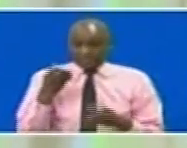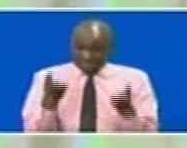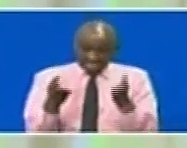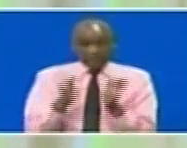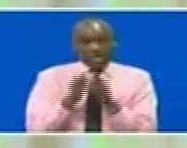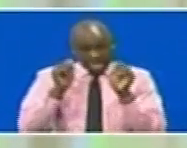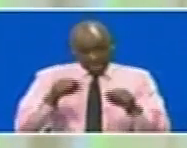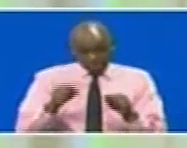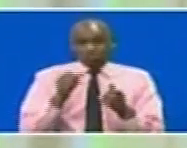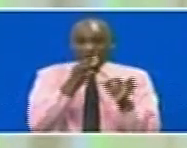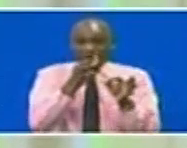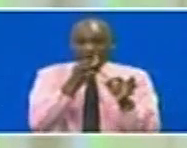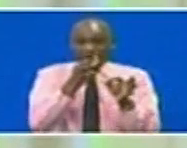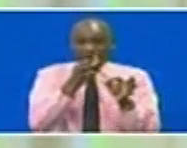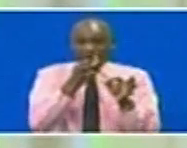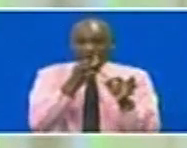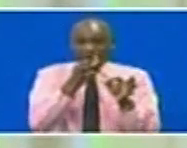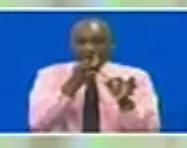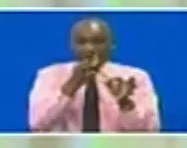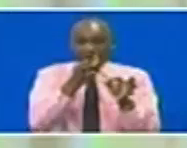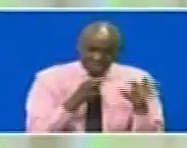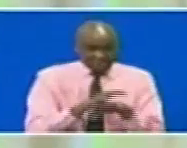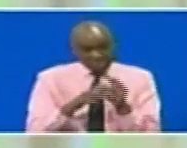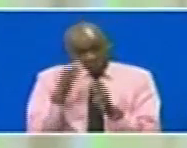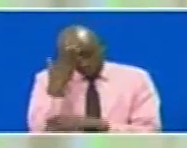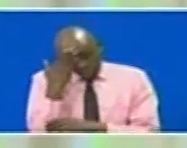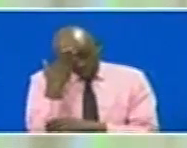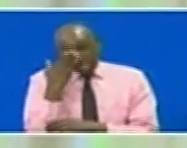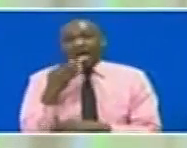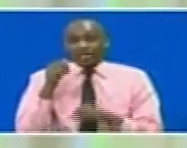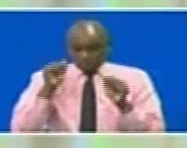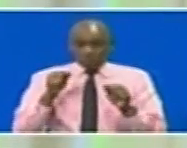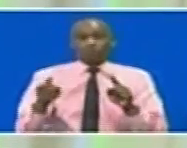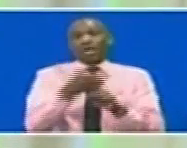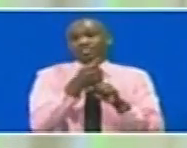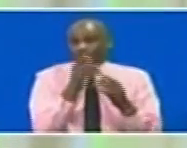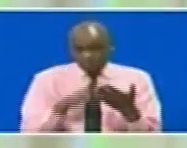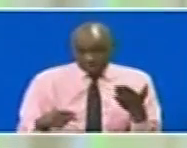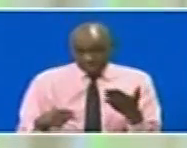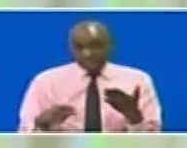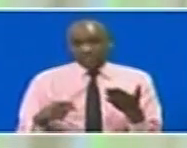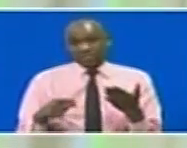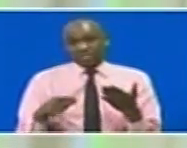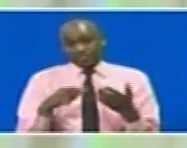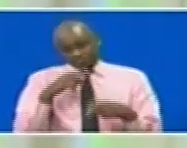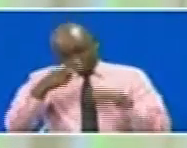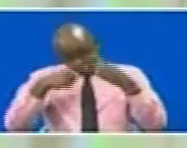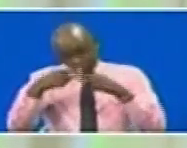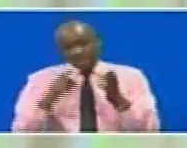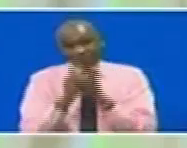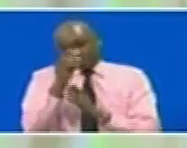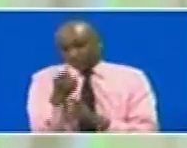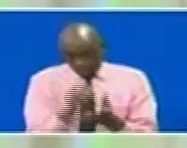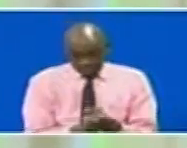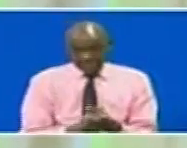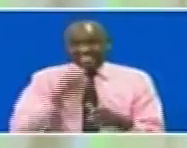still able to account for everything we want to do there, and also even realize some reasonable progress.